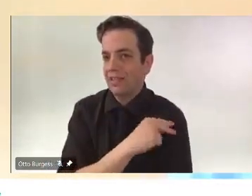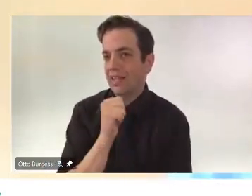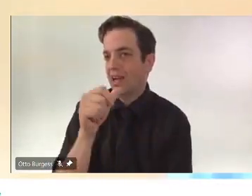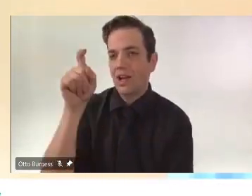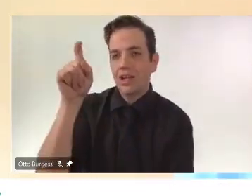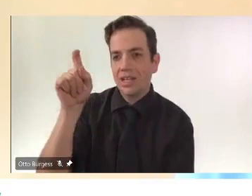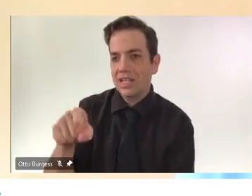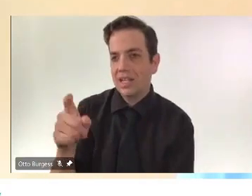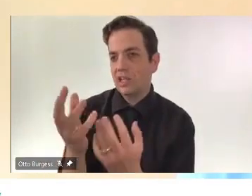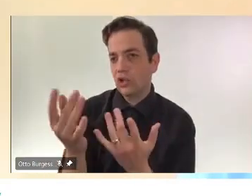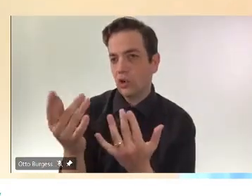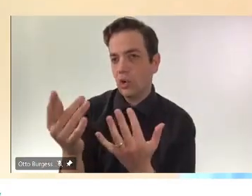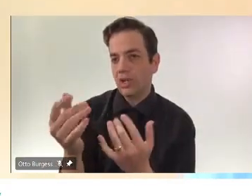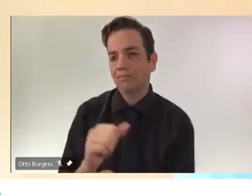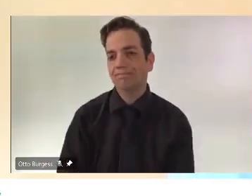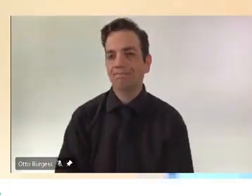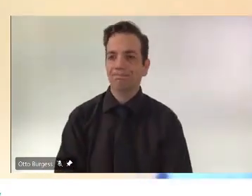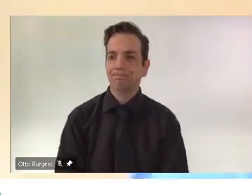Thank you.